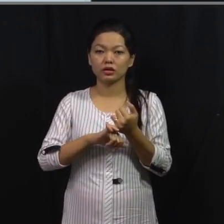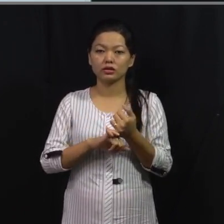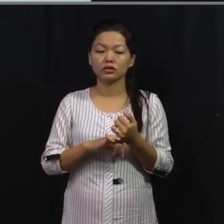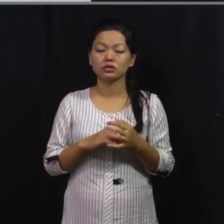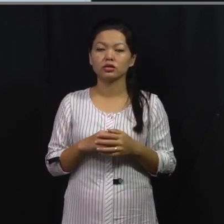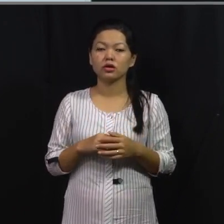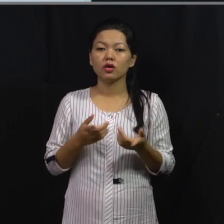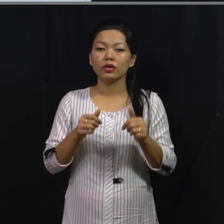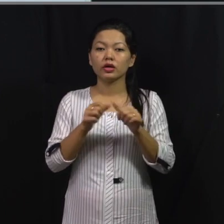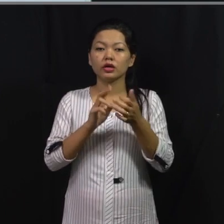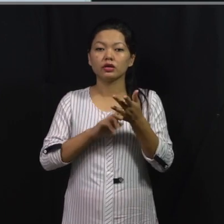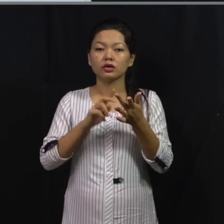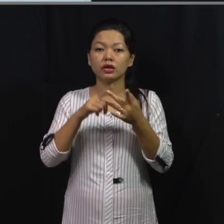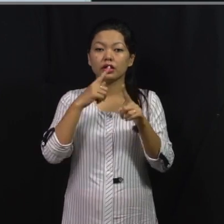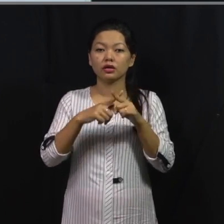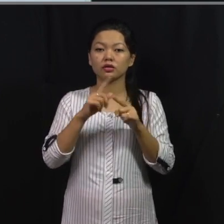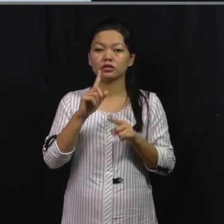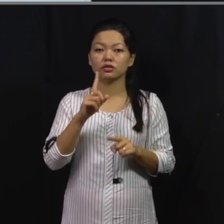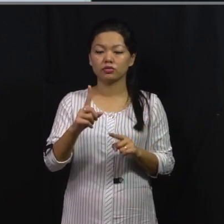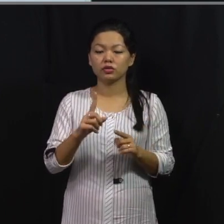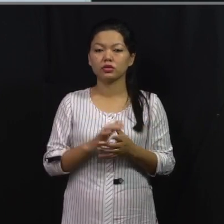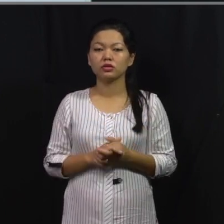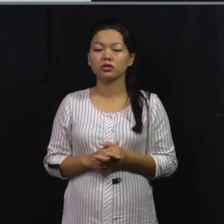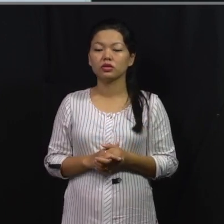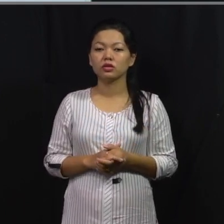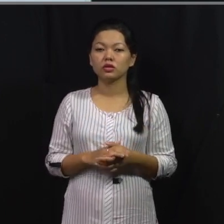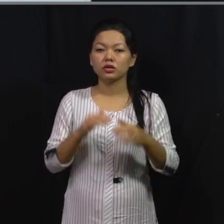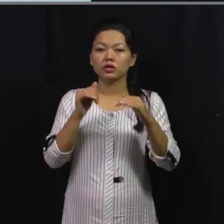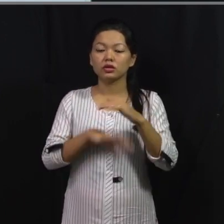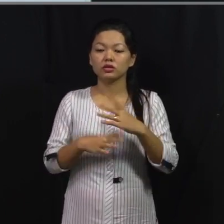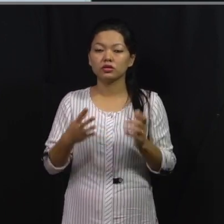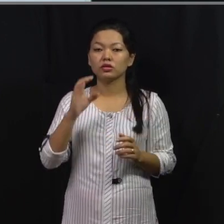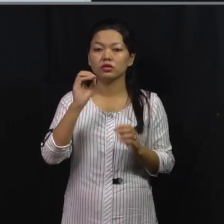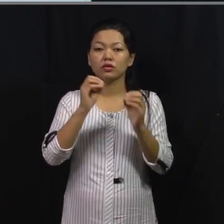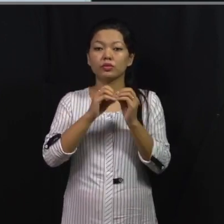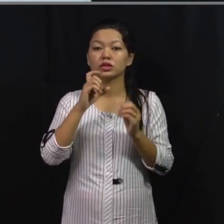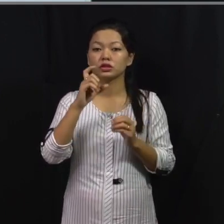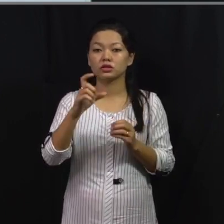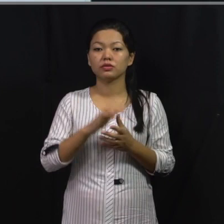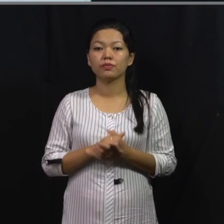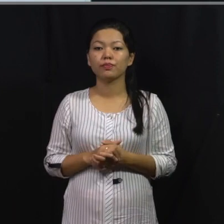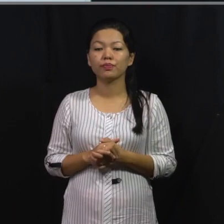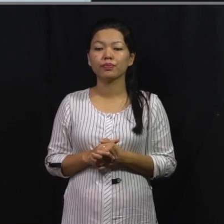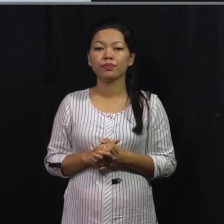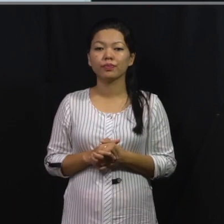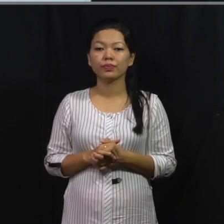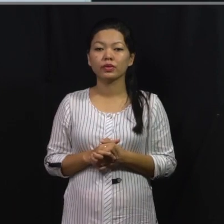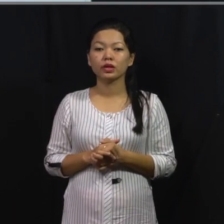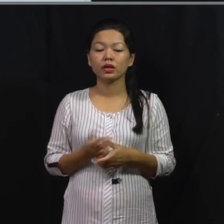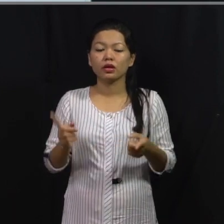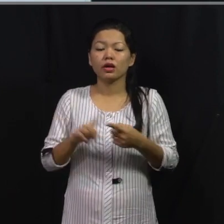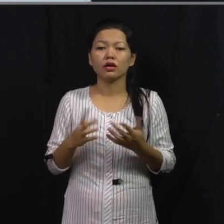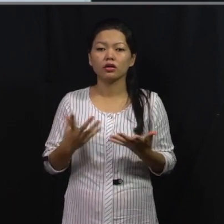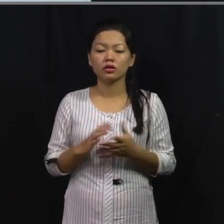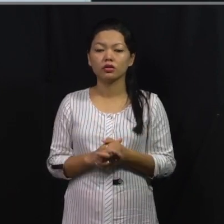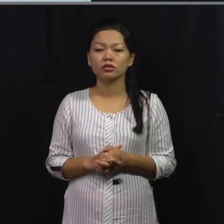those other backward castes, okay, or classes, I'm sorry, you know, other backward castes, what happened is